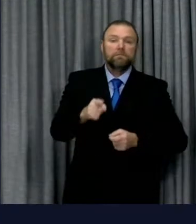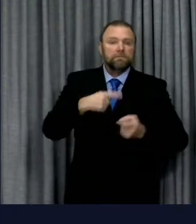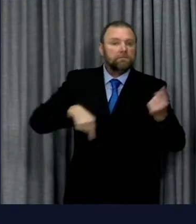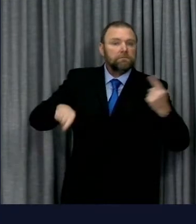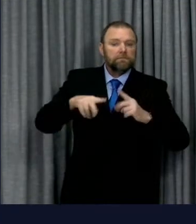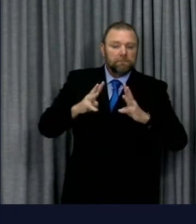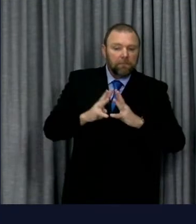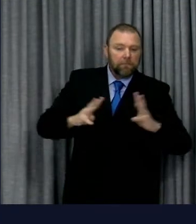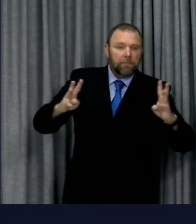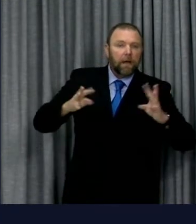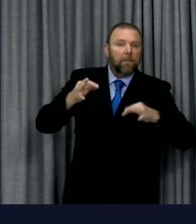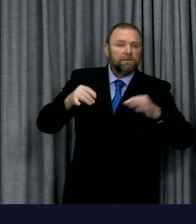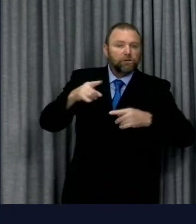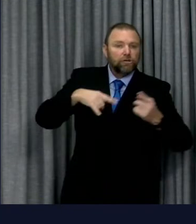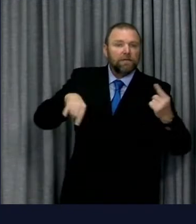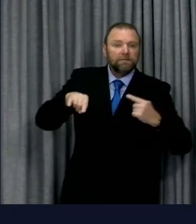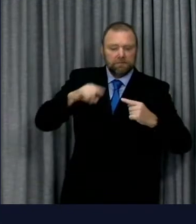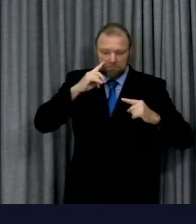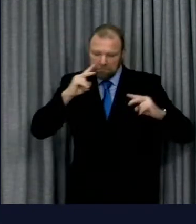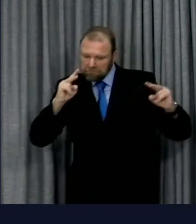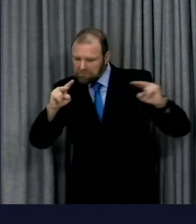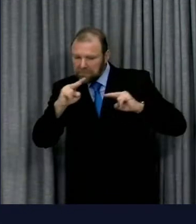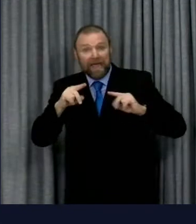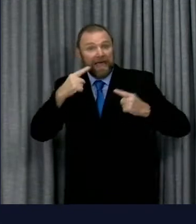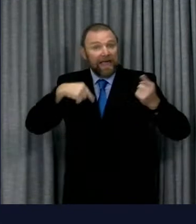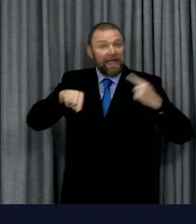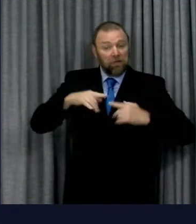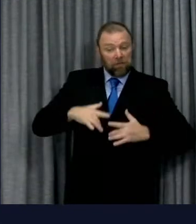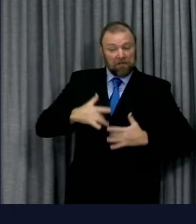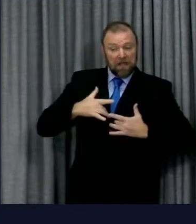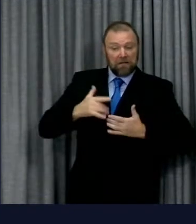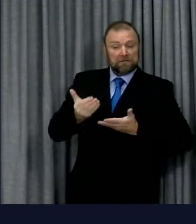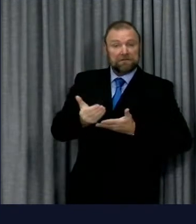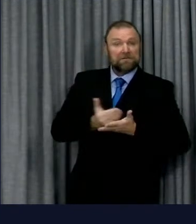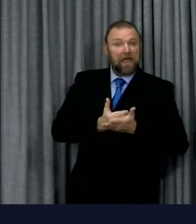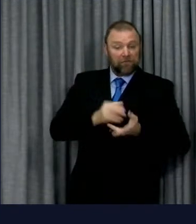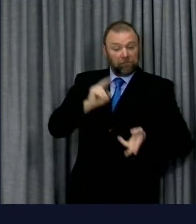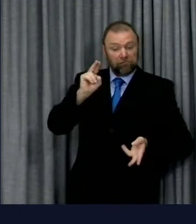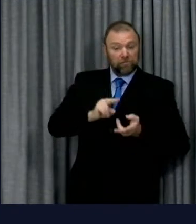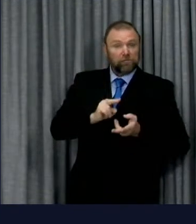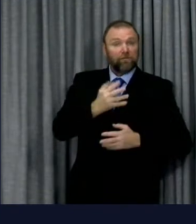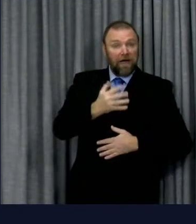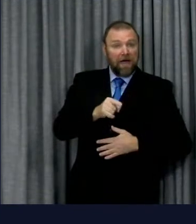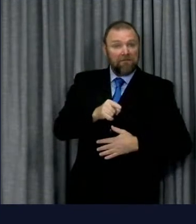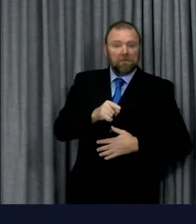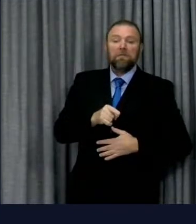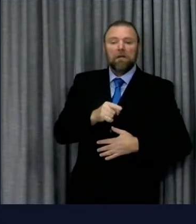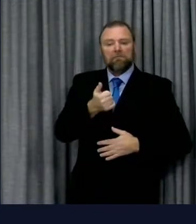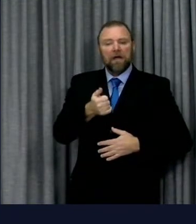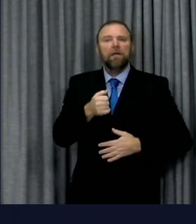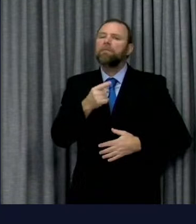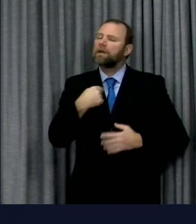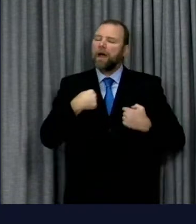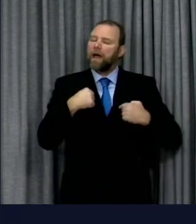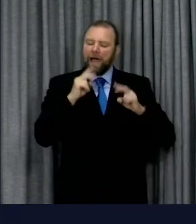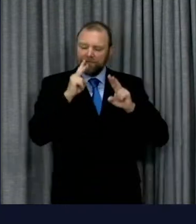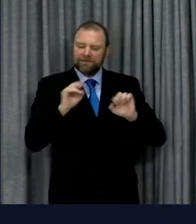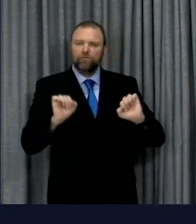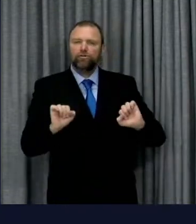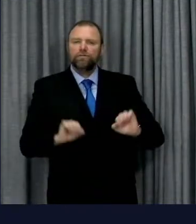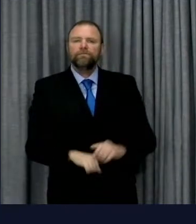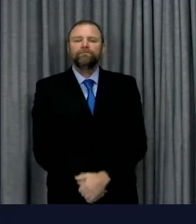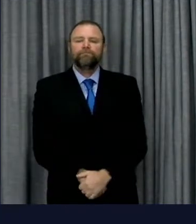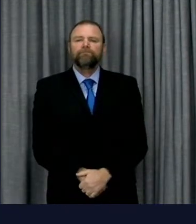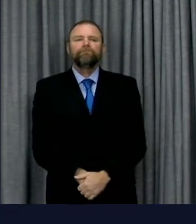advice is it's now safe to do so, then I'm sure ministers will follow that advice, but I haven't seen that advice as yet.